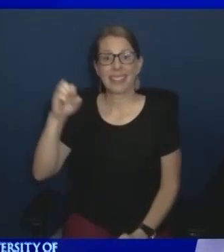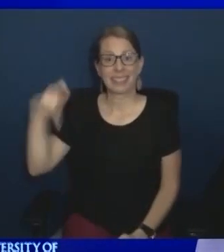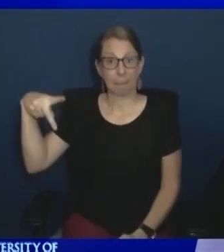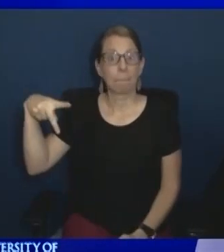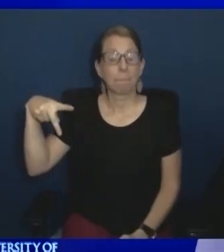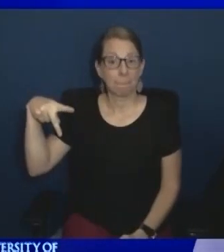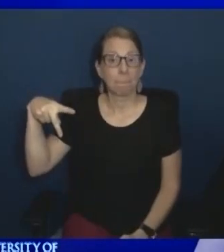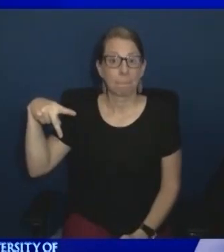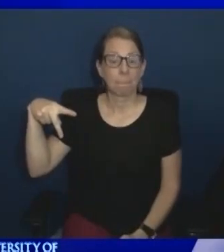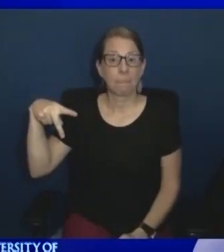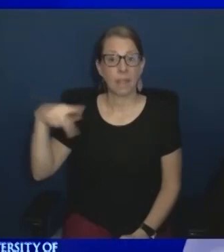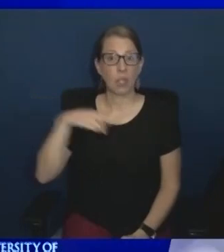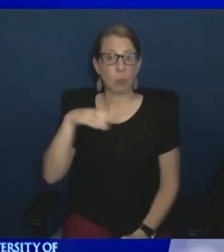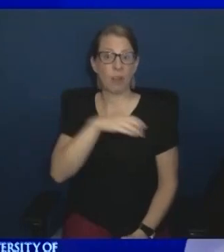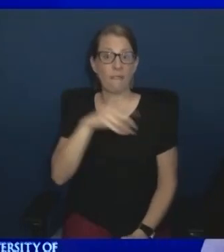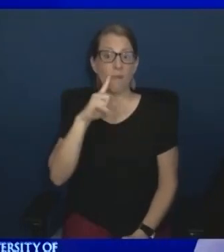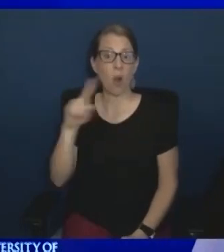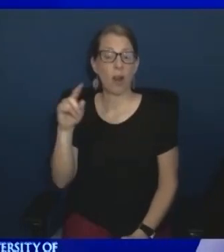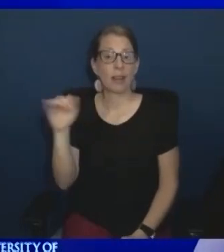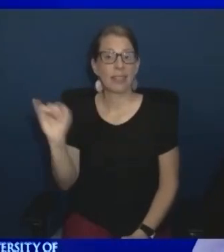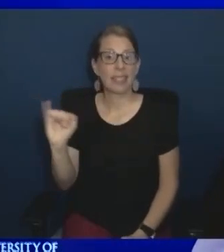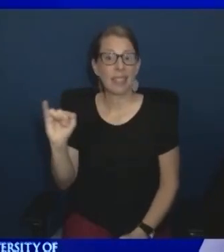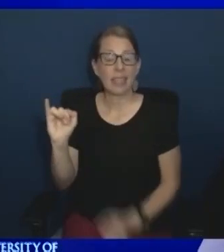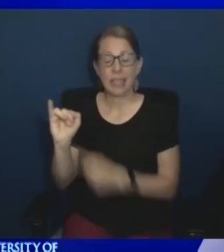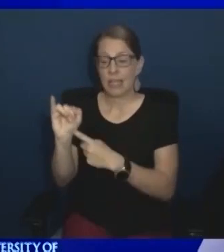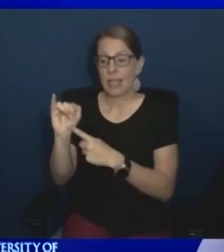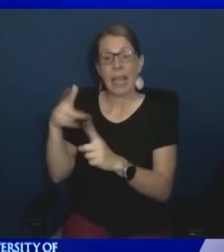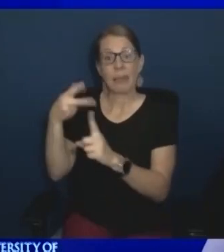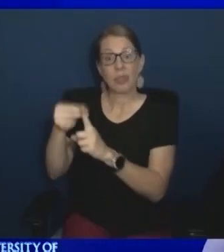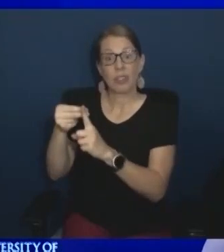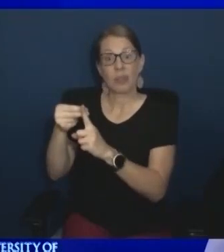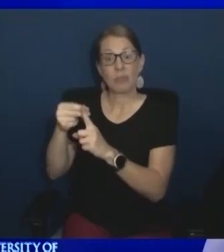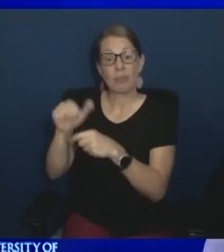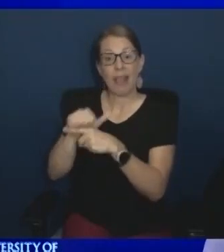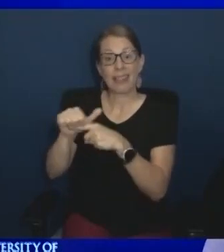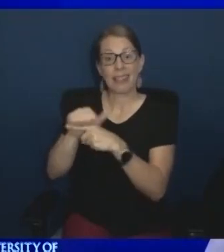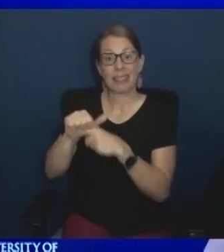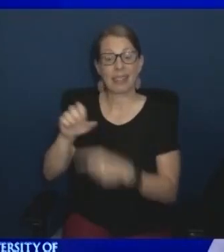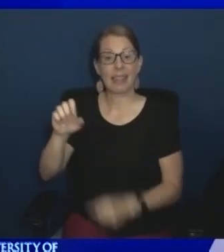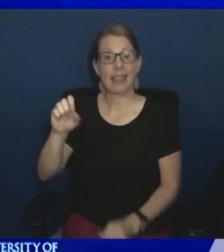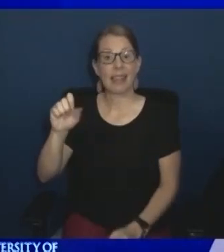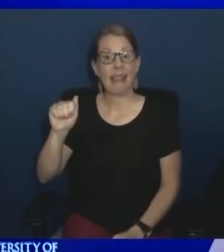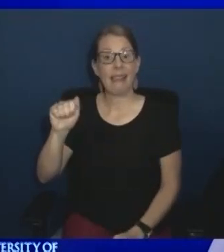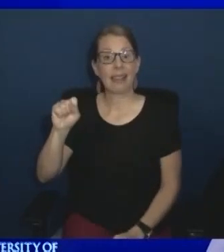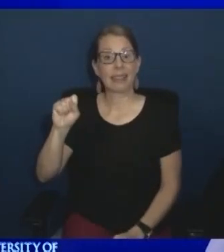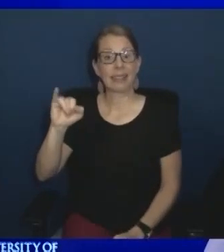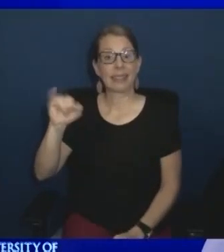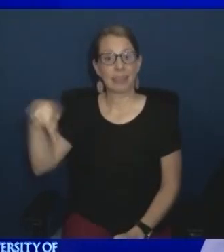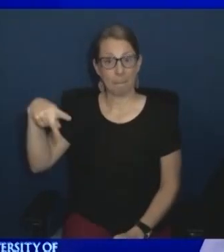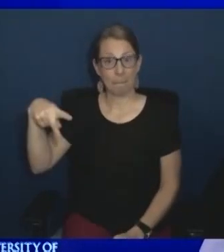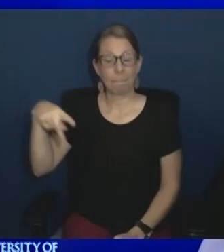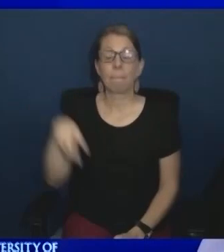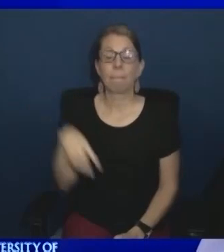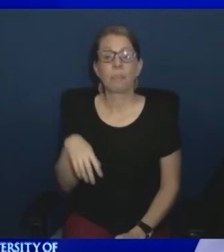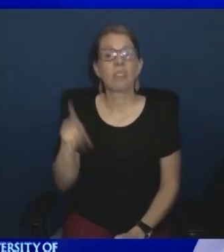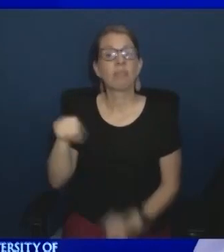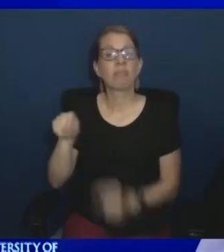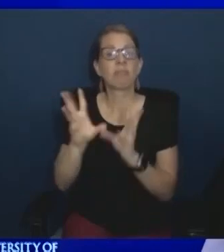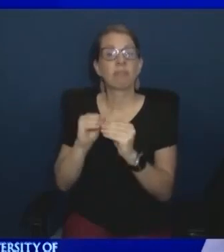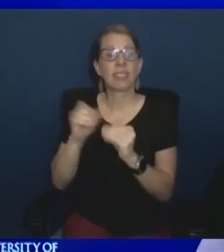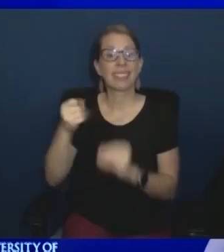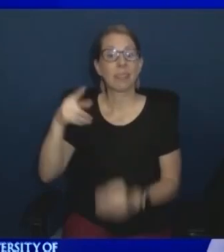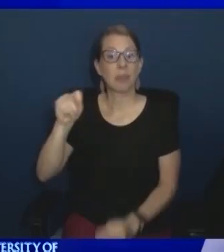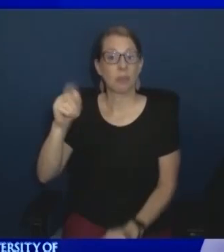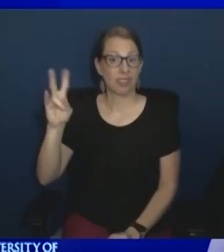on Immunization Practices that directs the CDC and directs people how to use the vaccines. They are meeting on September 17th.